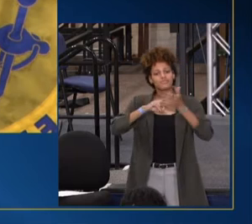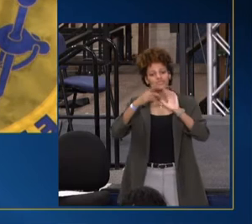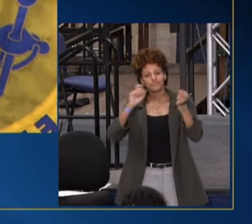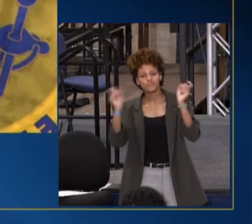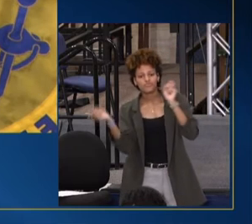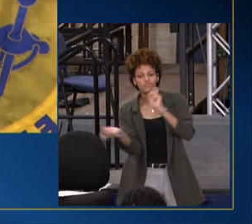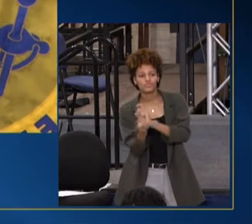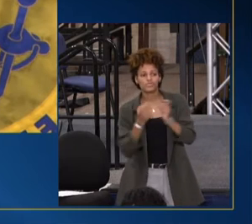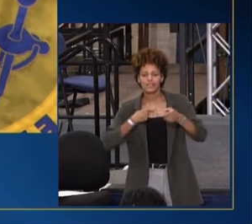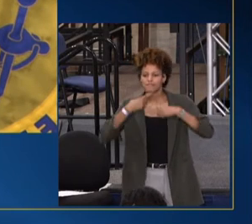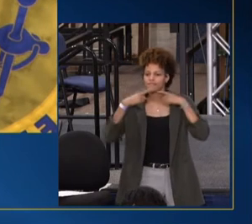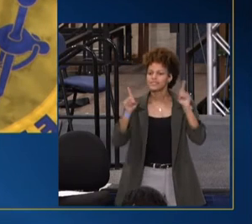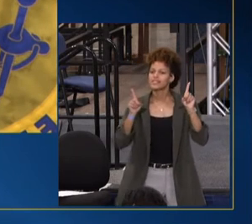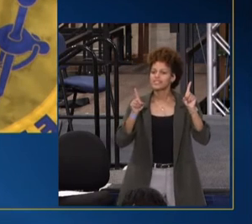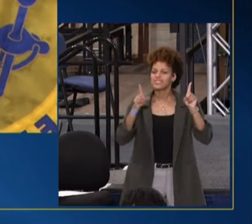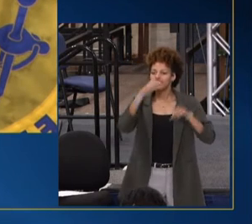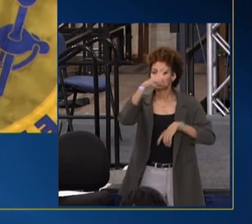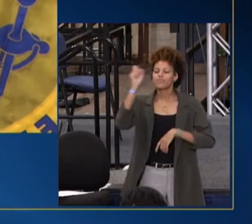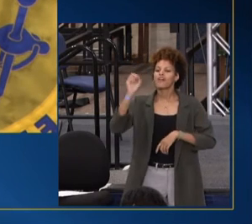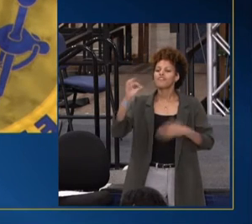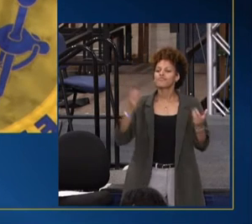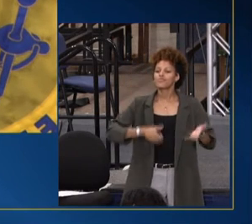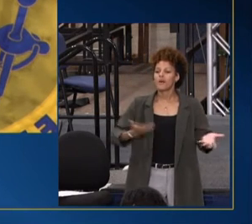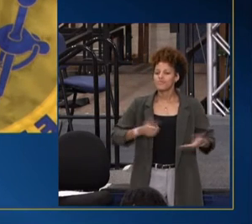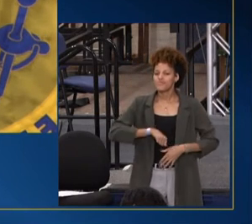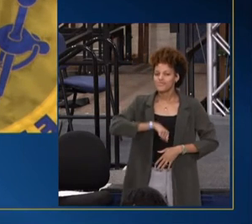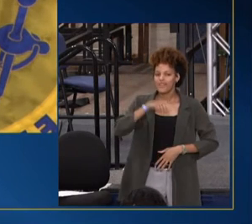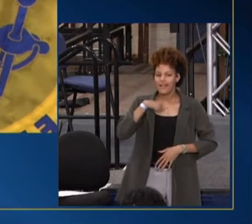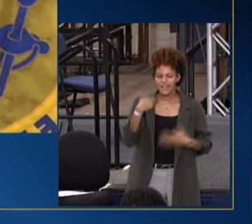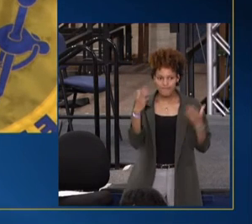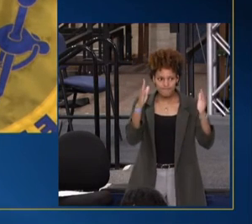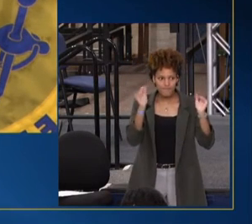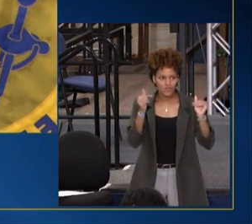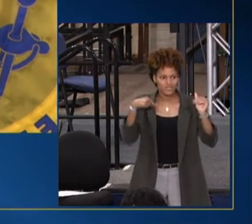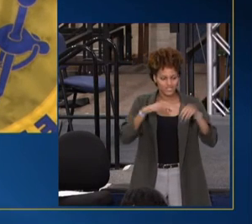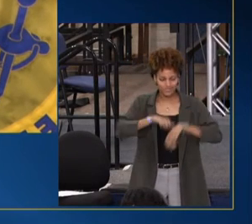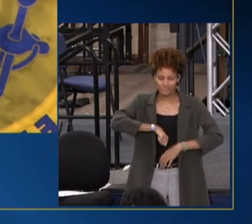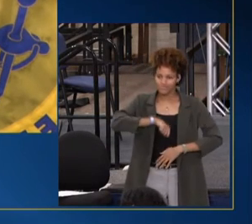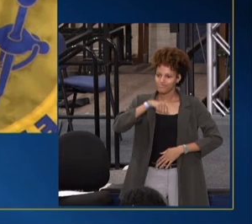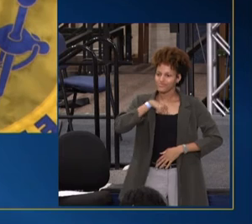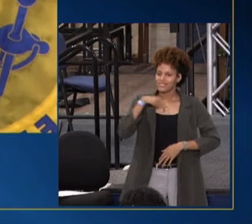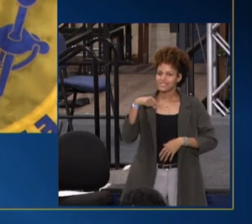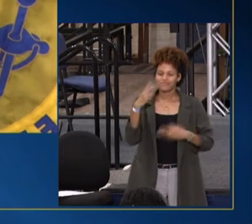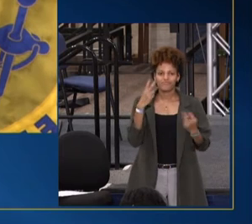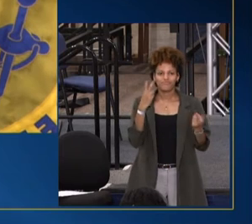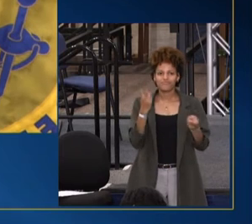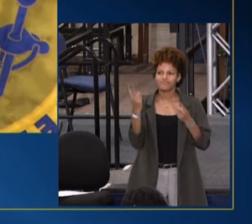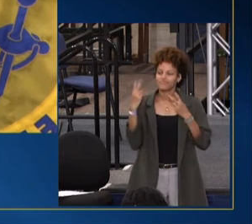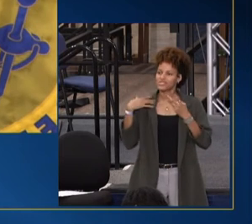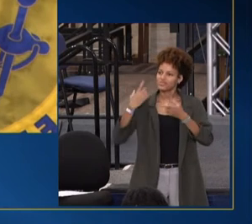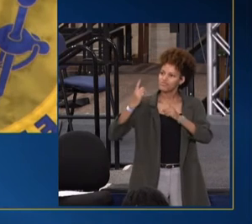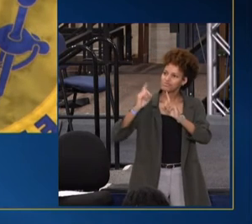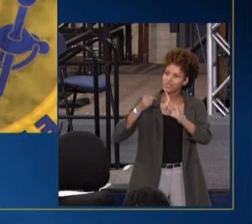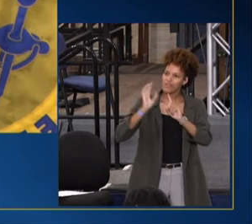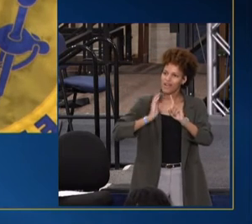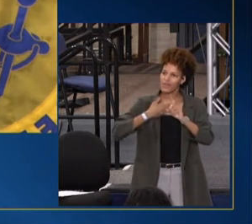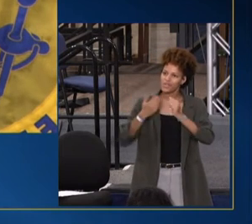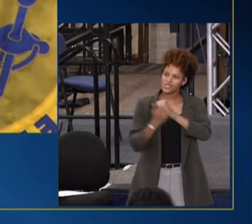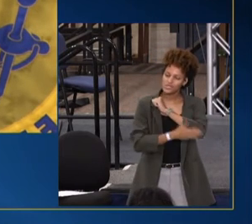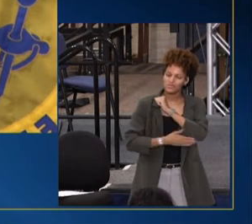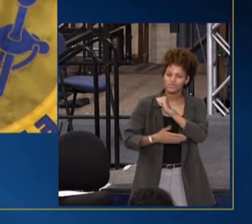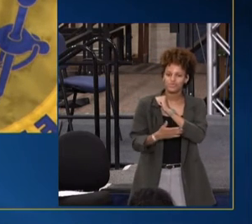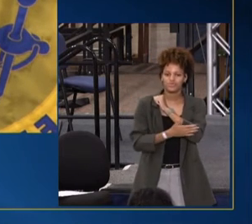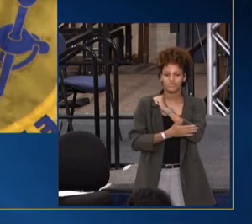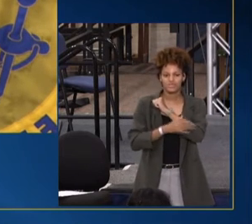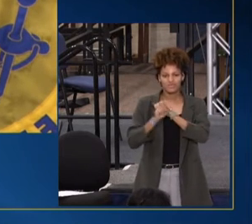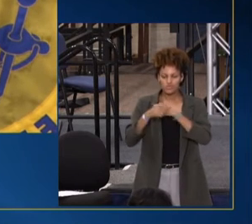declared a summer of pride. And I am particularly hopeful this pride. It is an inflection point for our country. We